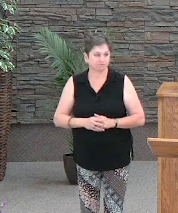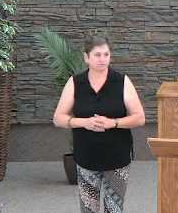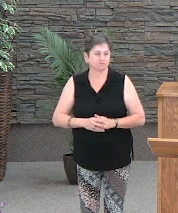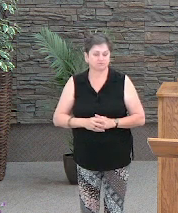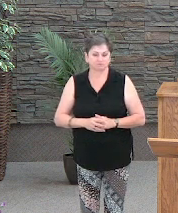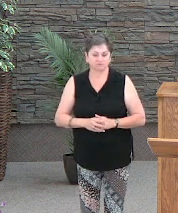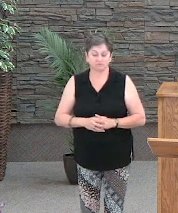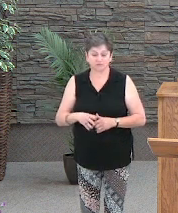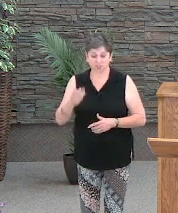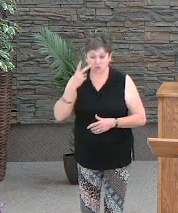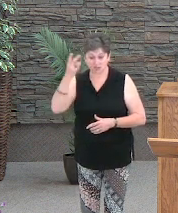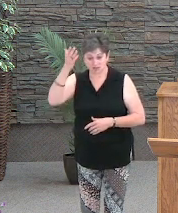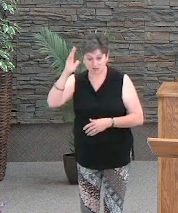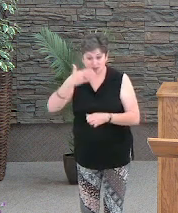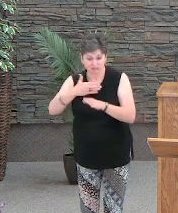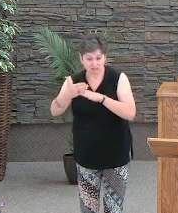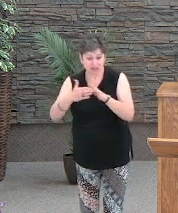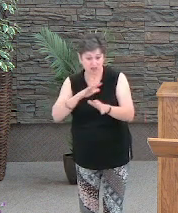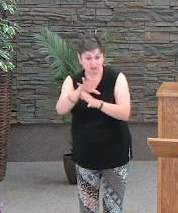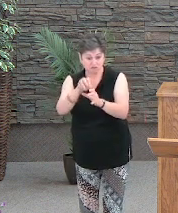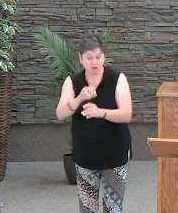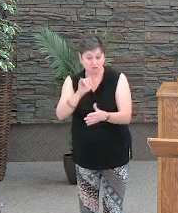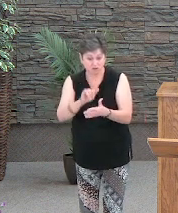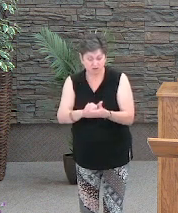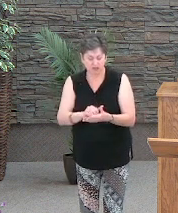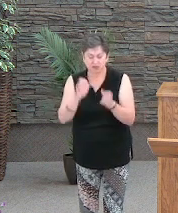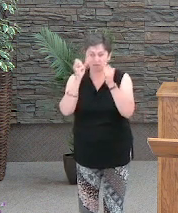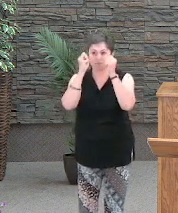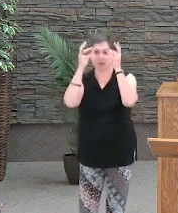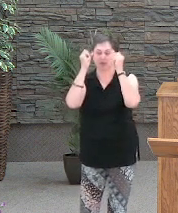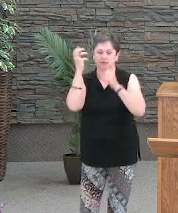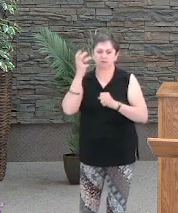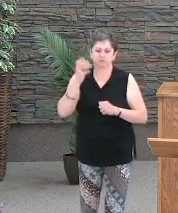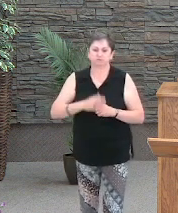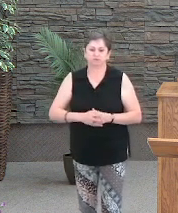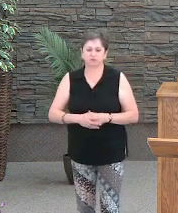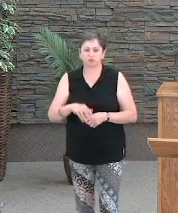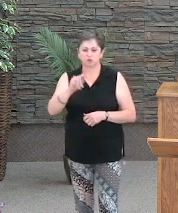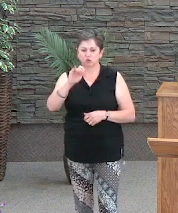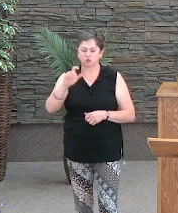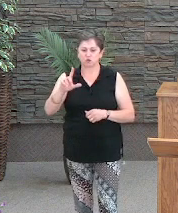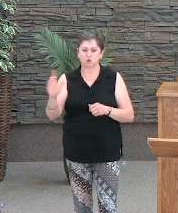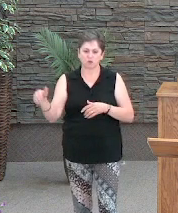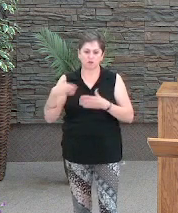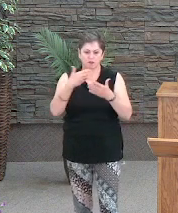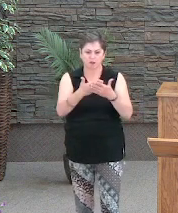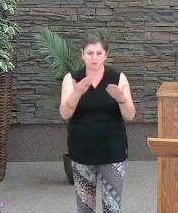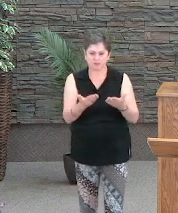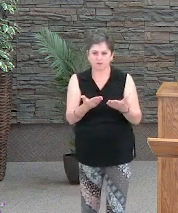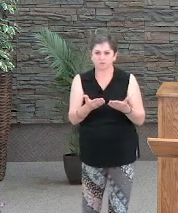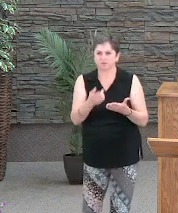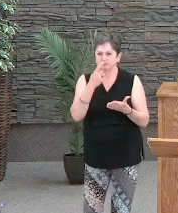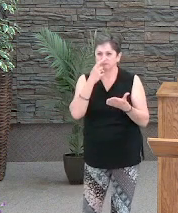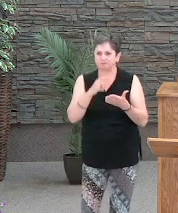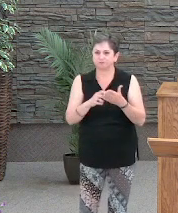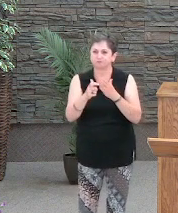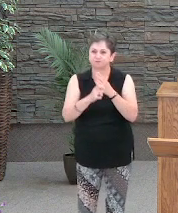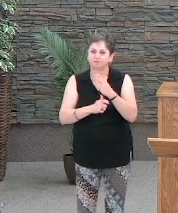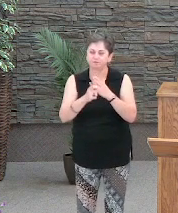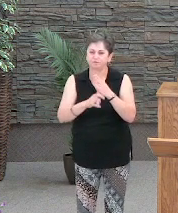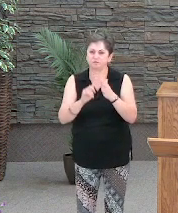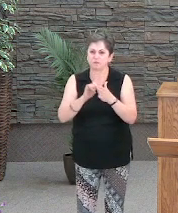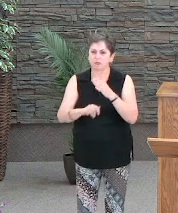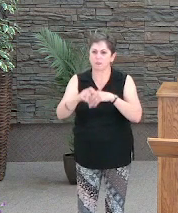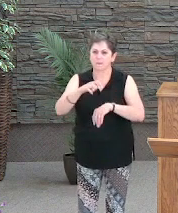Do you not see God's hand in that? Amen. It's amazing. So Toll comes up here. And I want you to notice the article in the